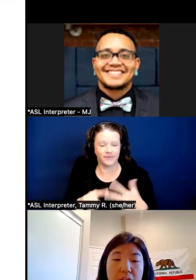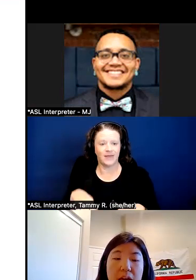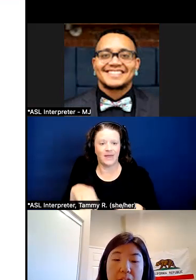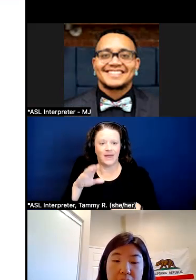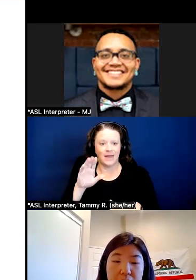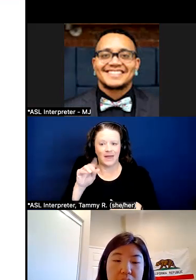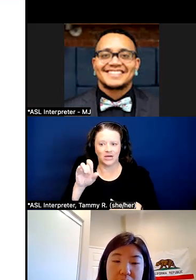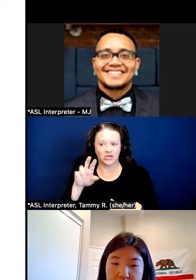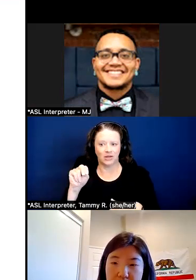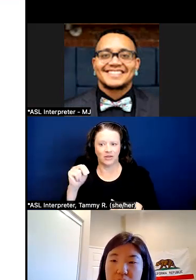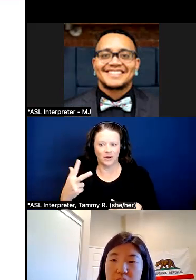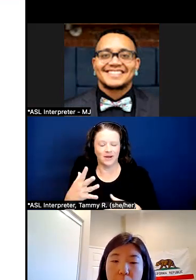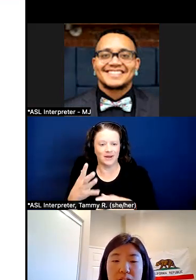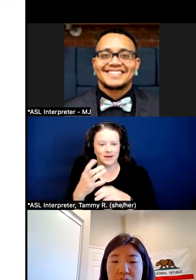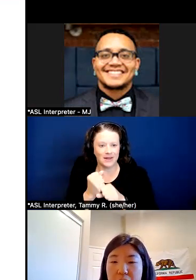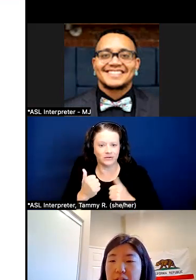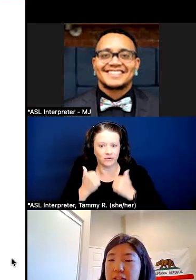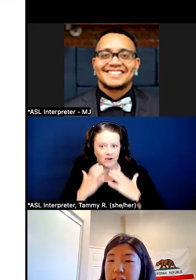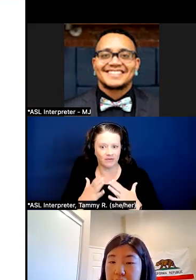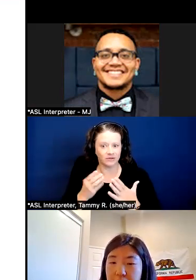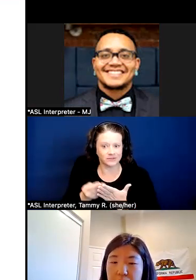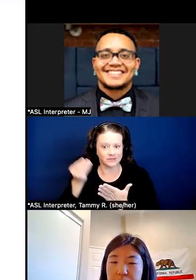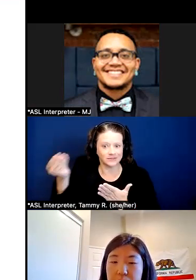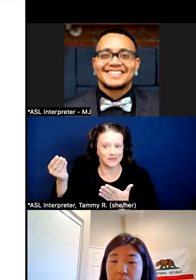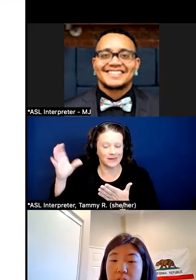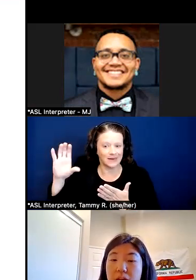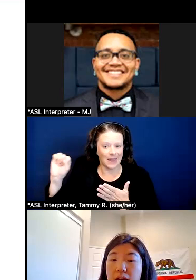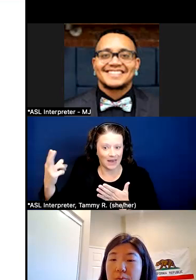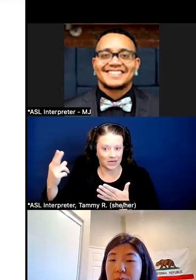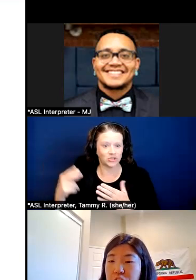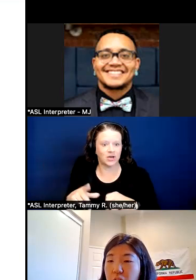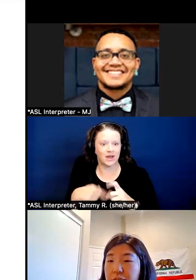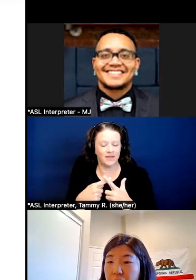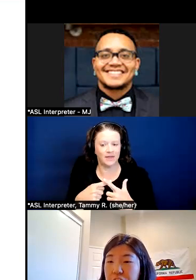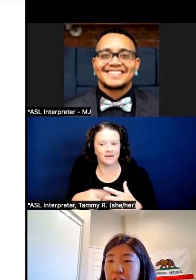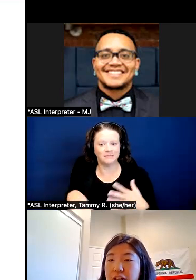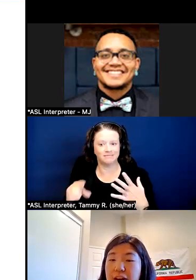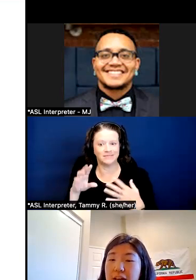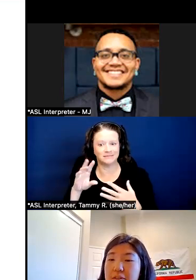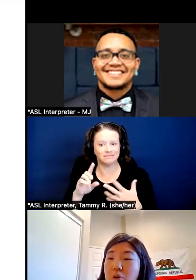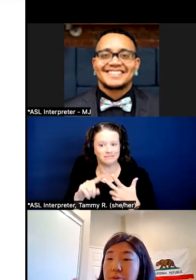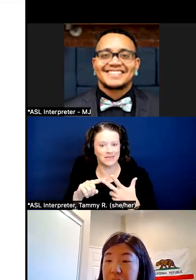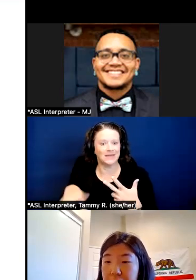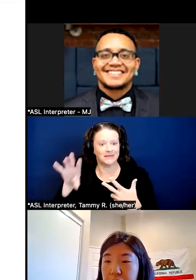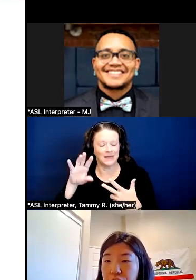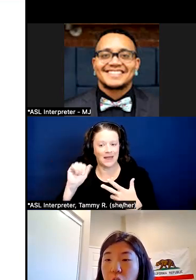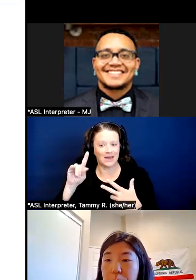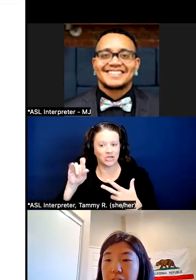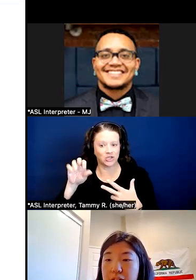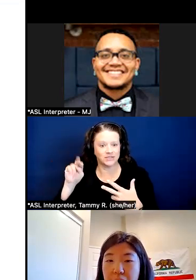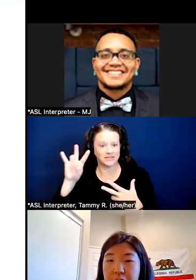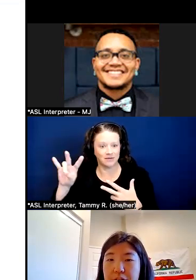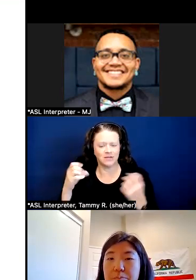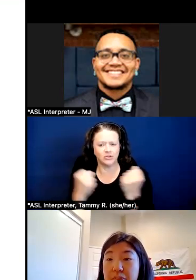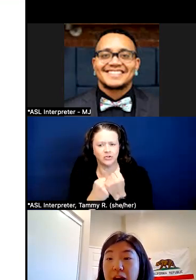cash. And action 7, support survivors in saving. We do have an action that is more specific to